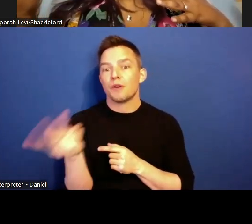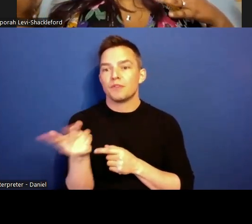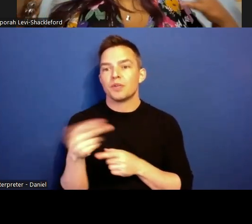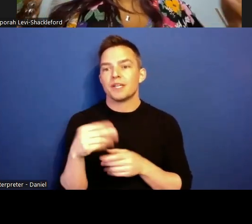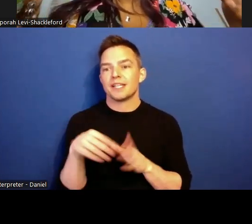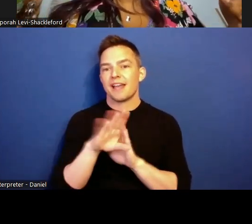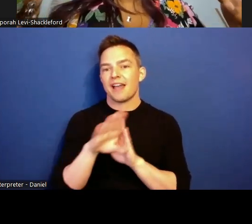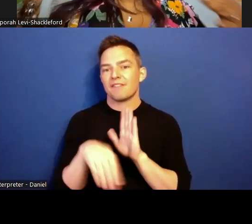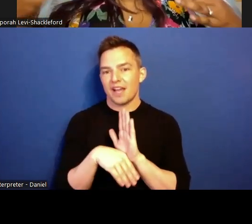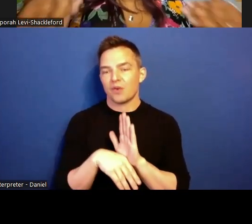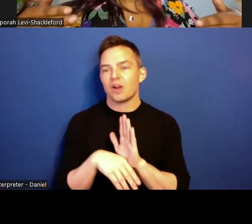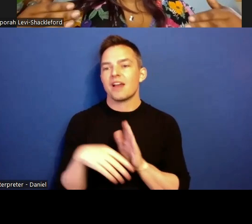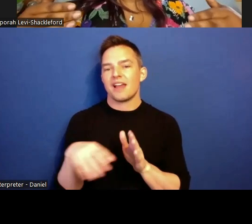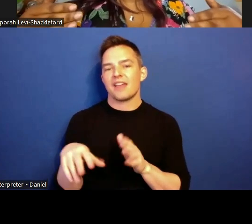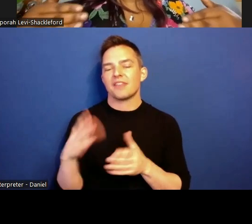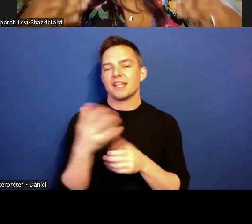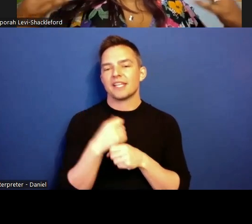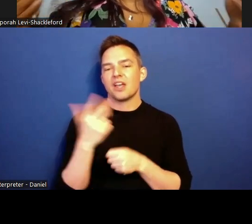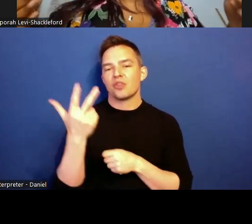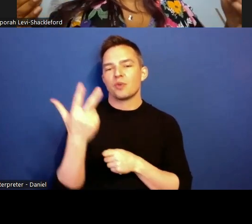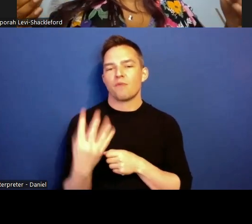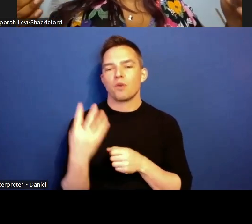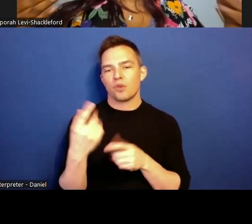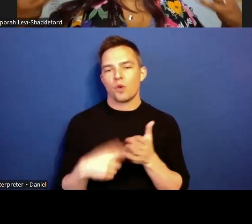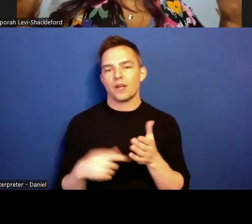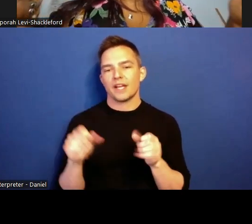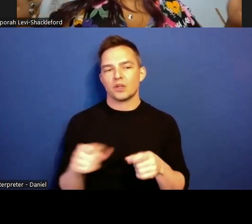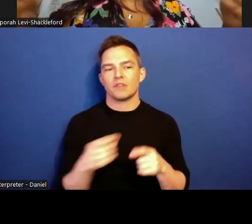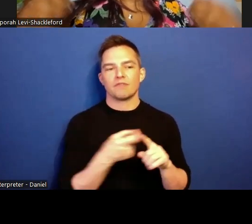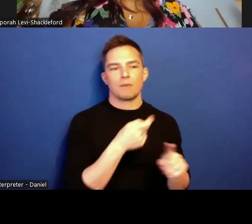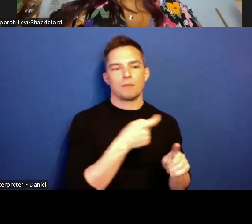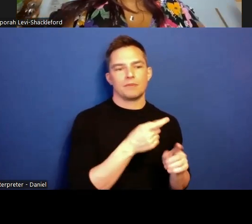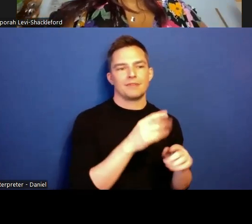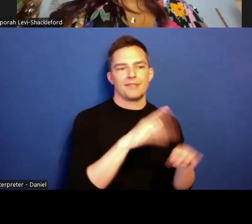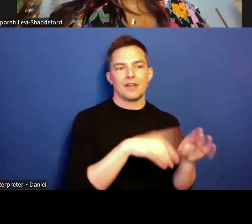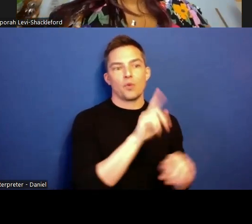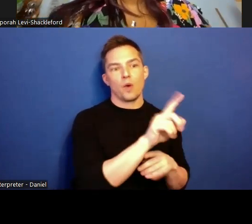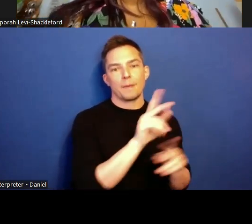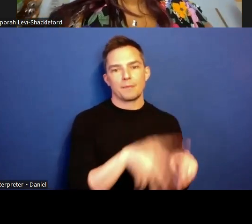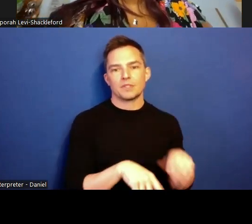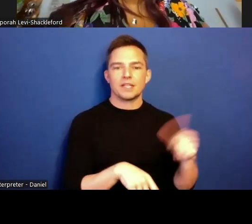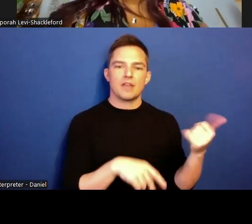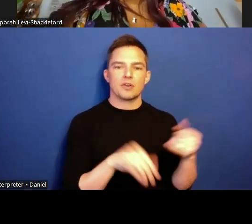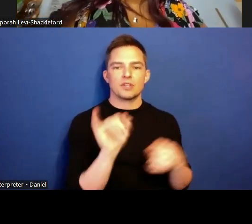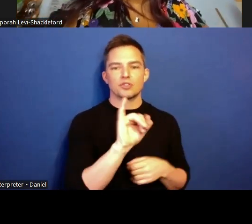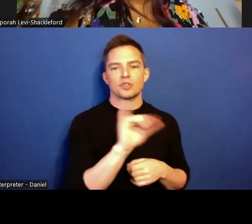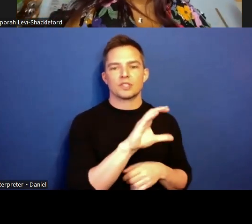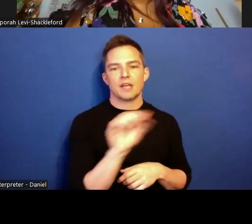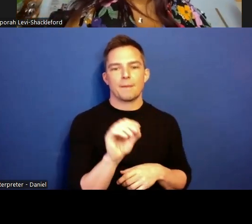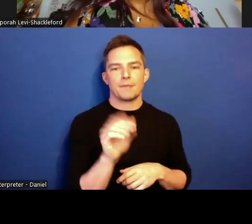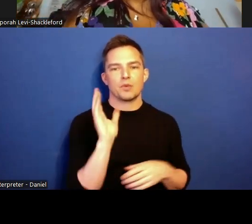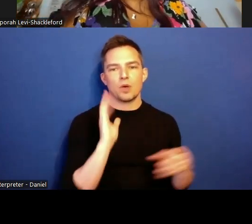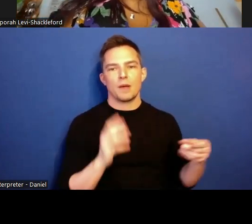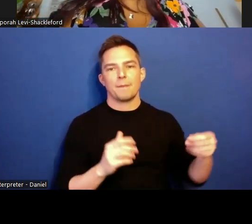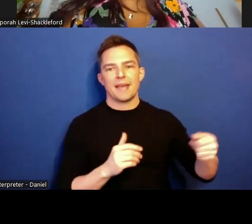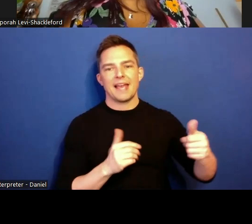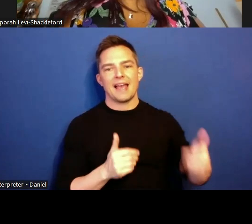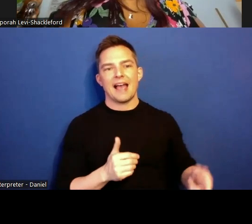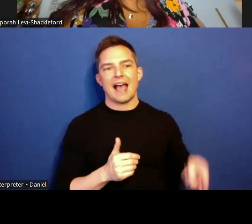get 3/4 of what I would from one person that, the other insurance company would compensate me higher.